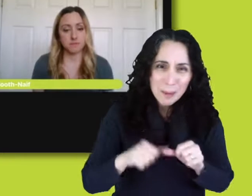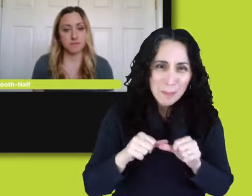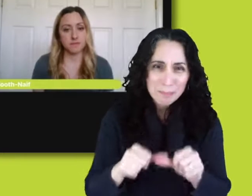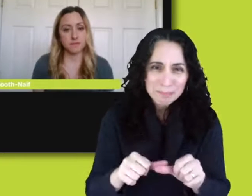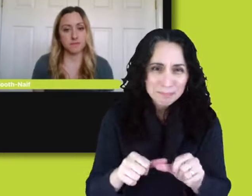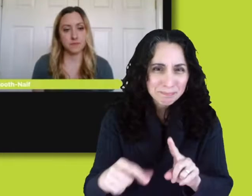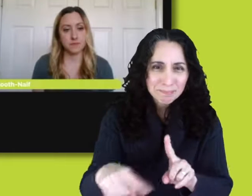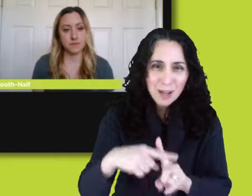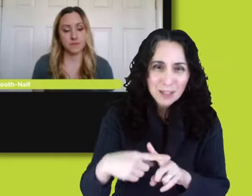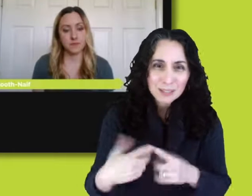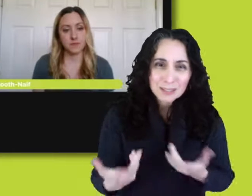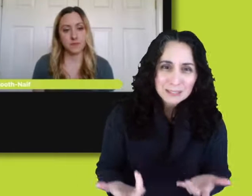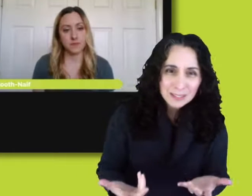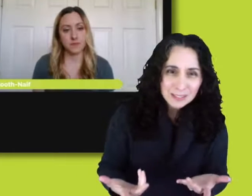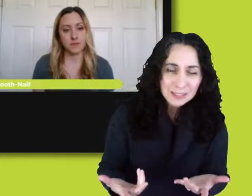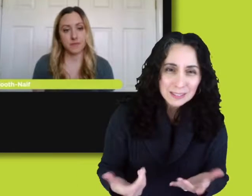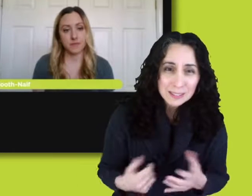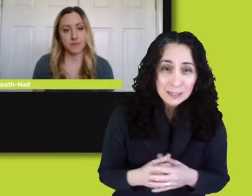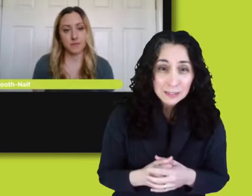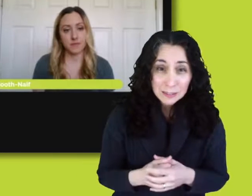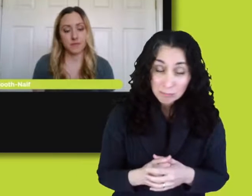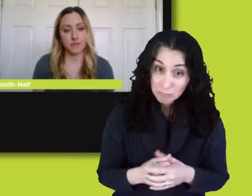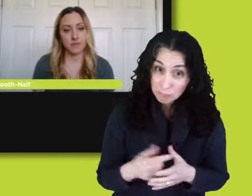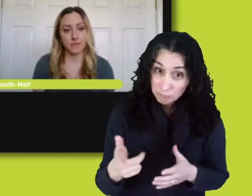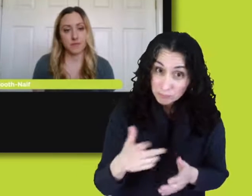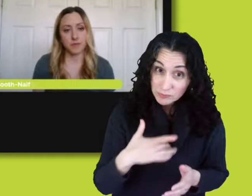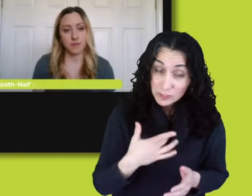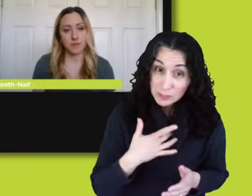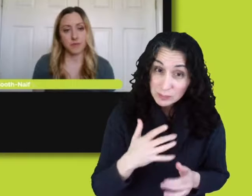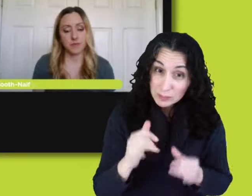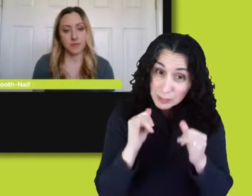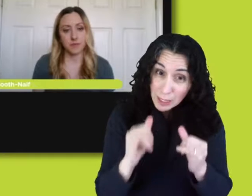do you find sometimes that you struggle with,